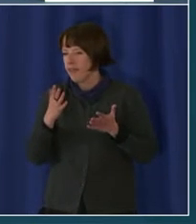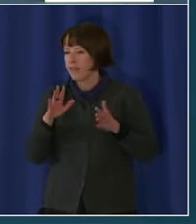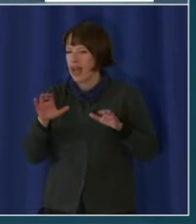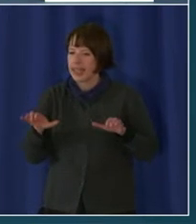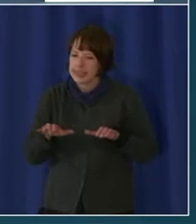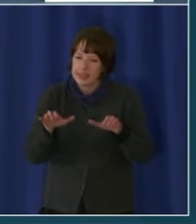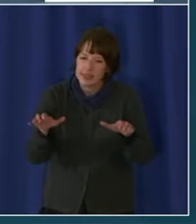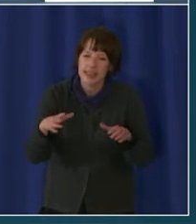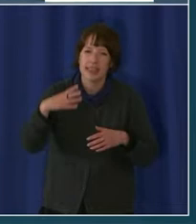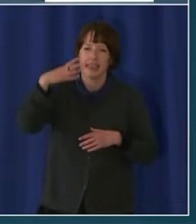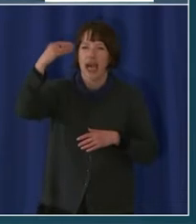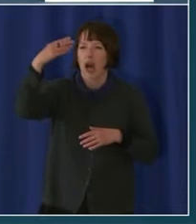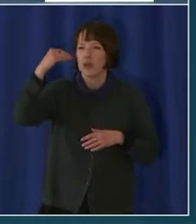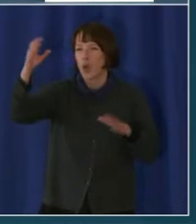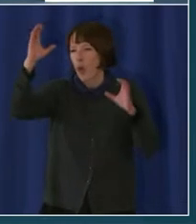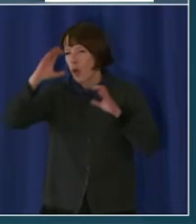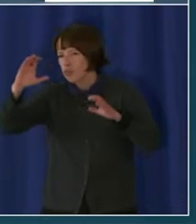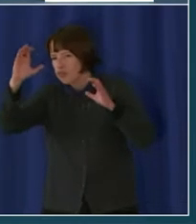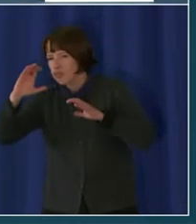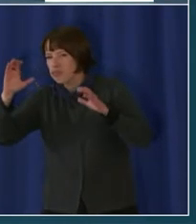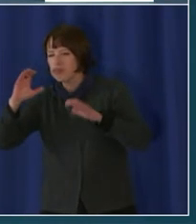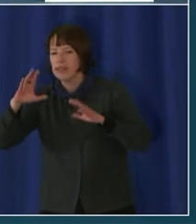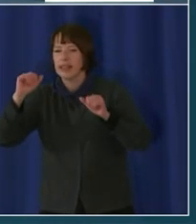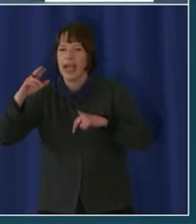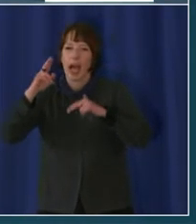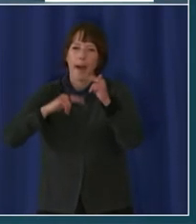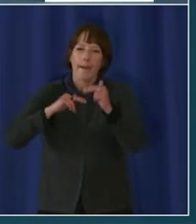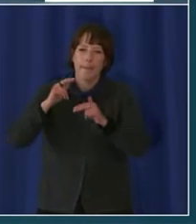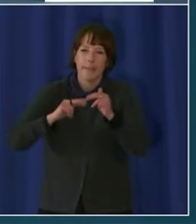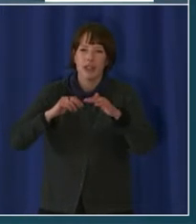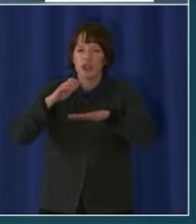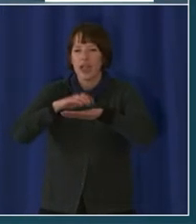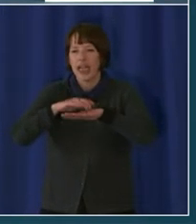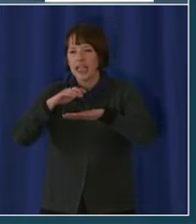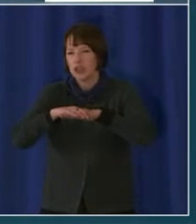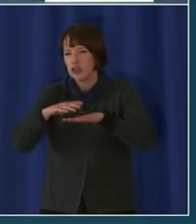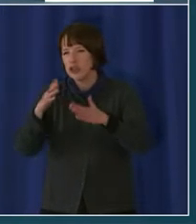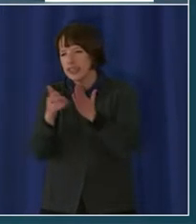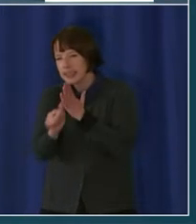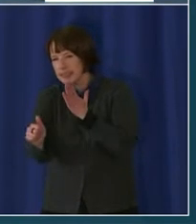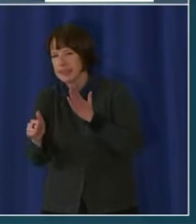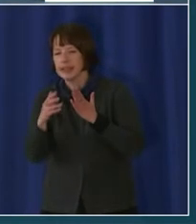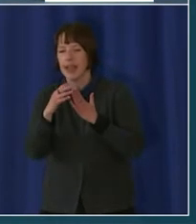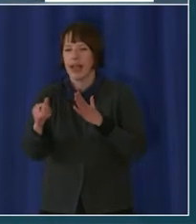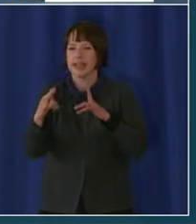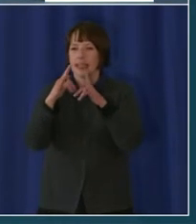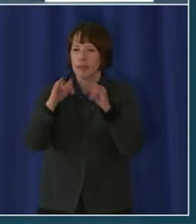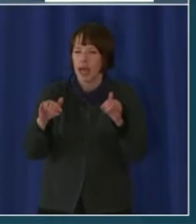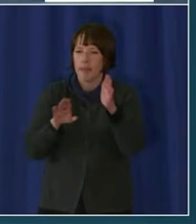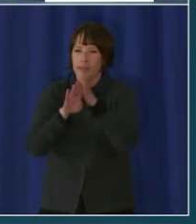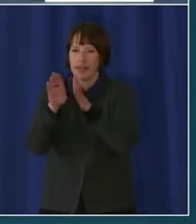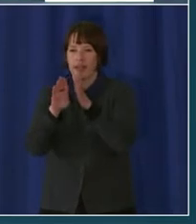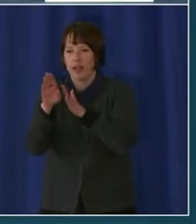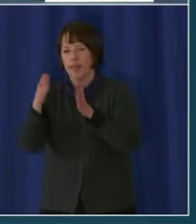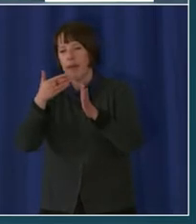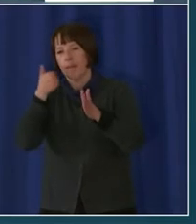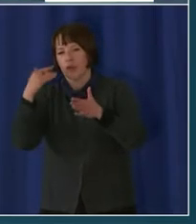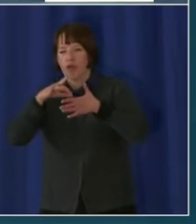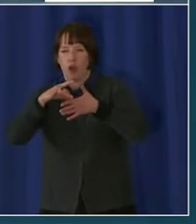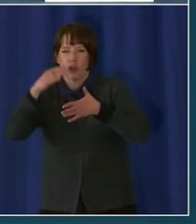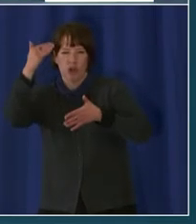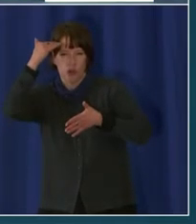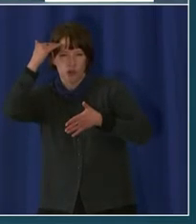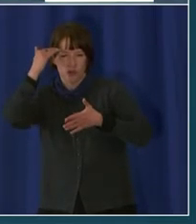activities, outdoor explorations through which they're going to build their English literacy while they're continuing to develop greater